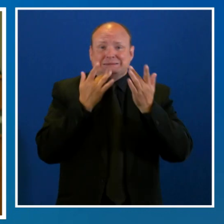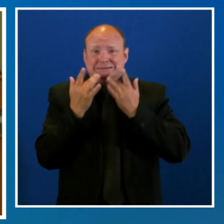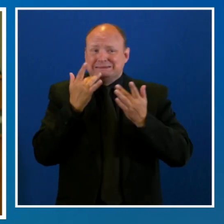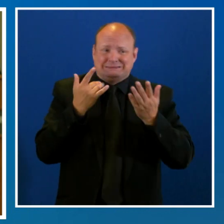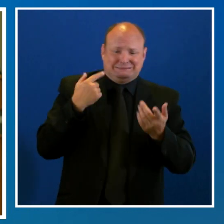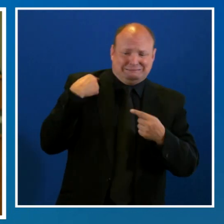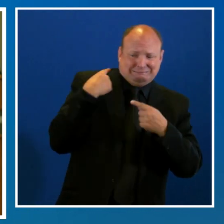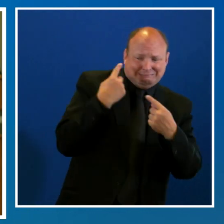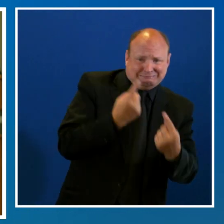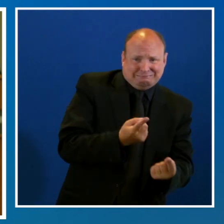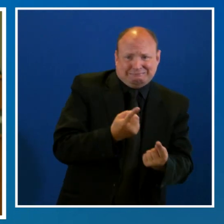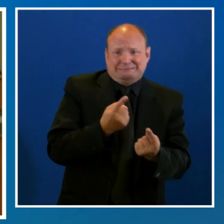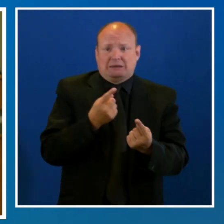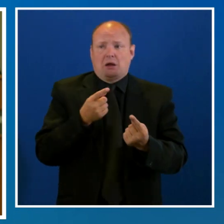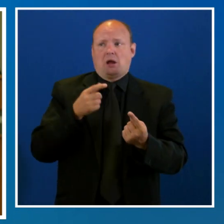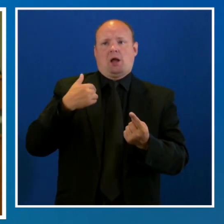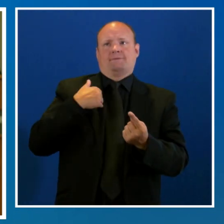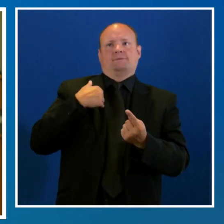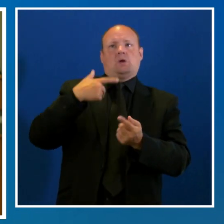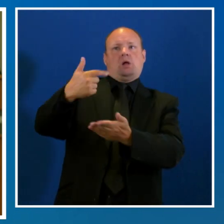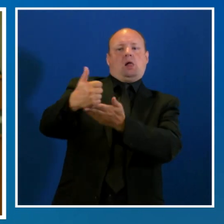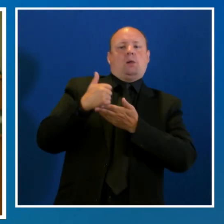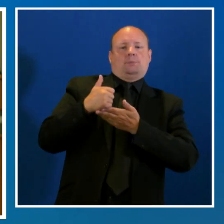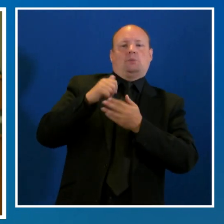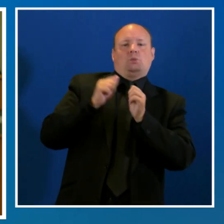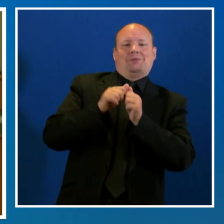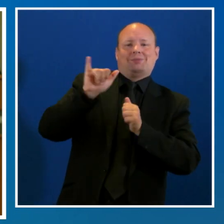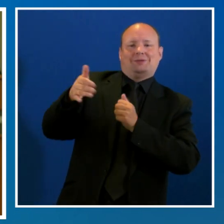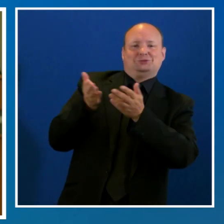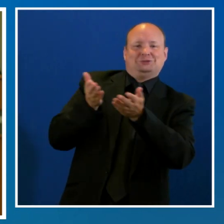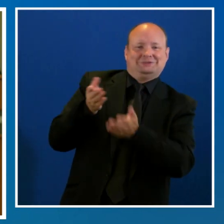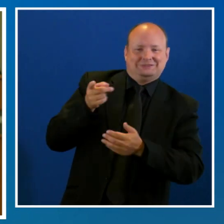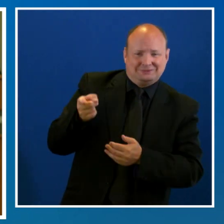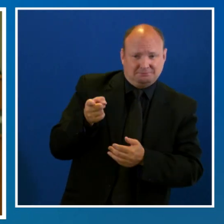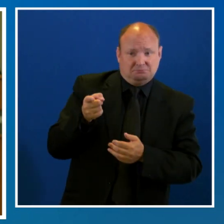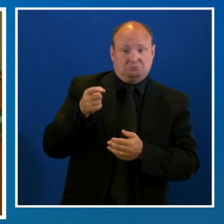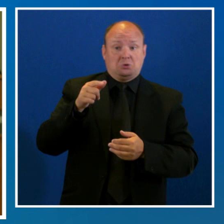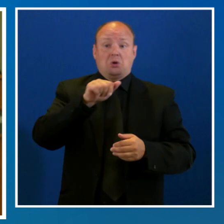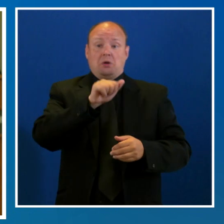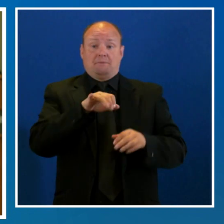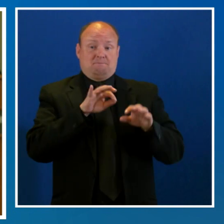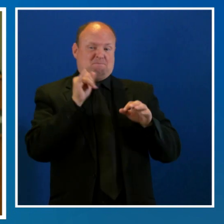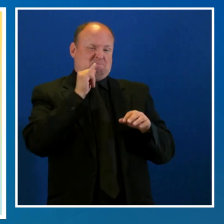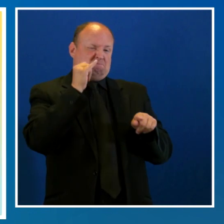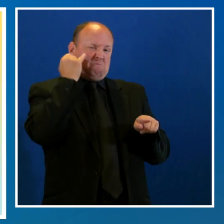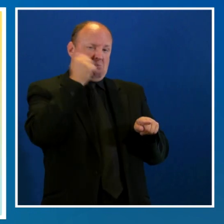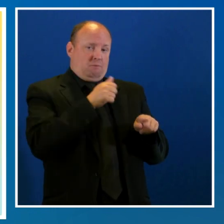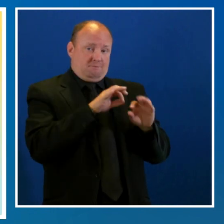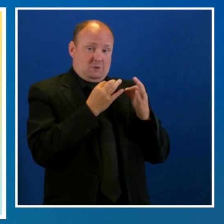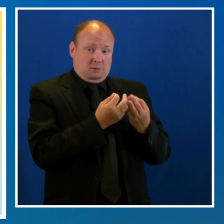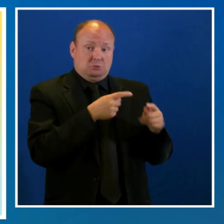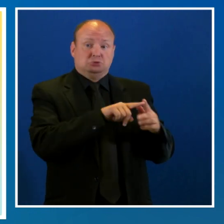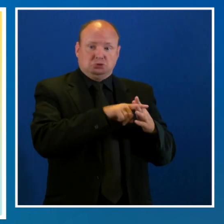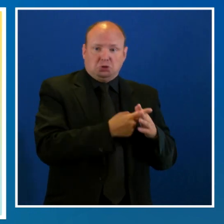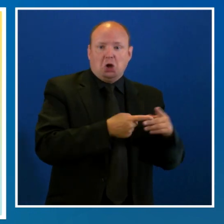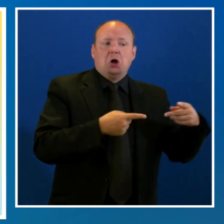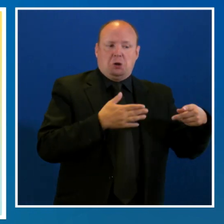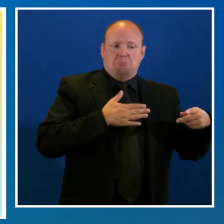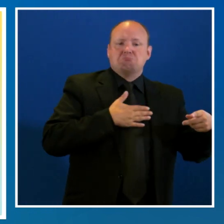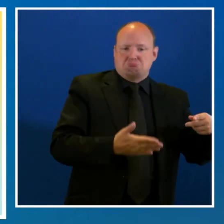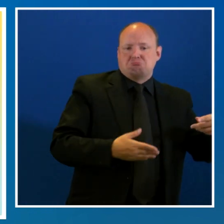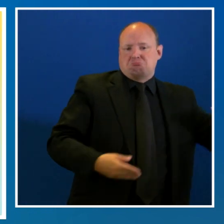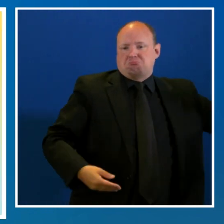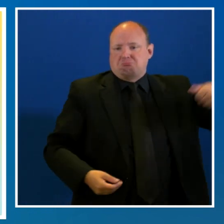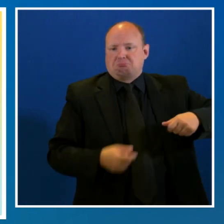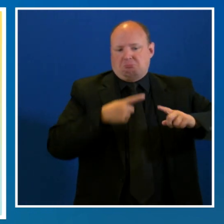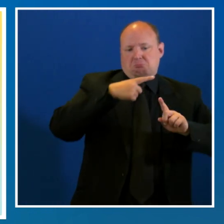pandemic. Starting last week, many families in Vancouver started receiving their monthly child